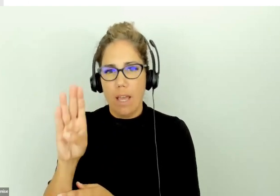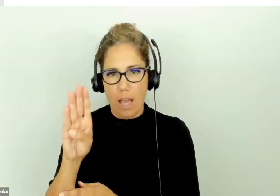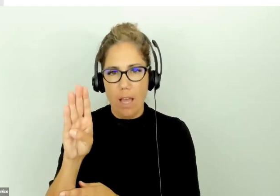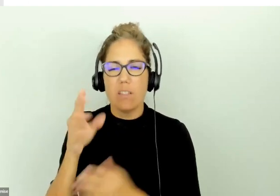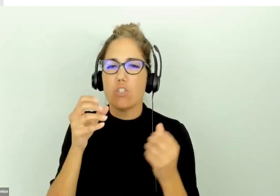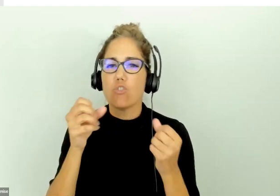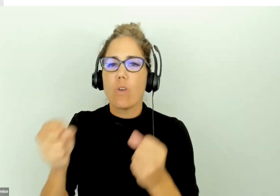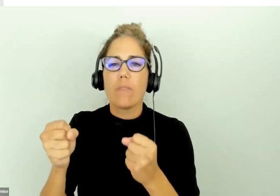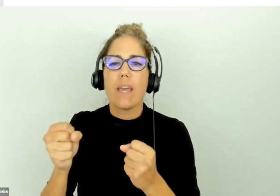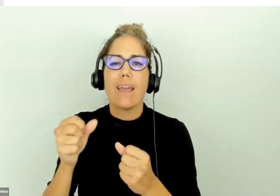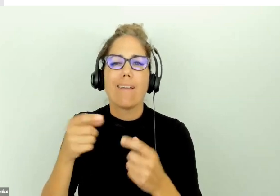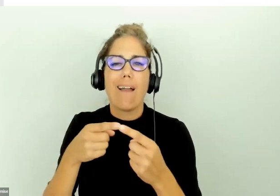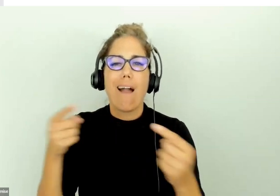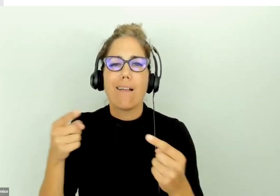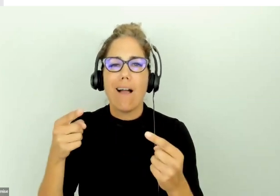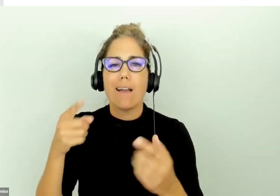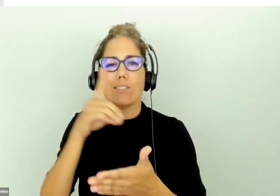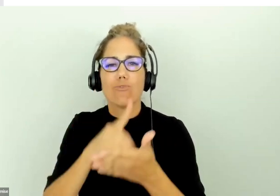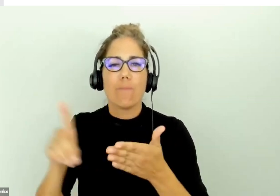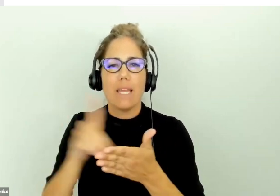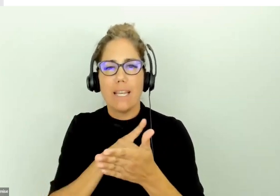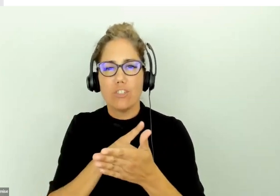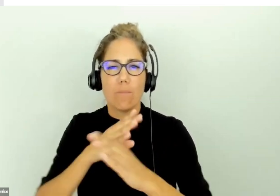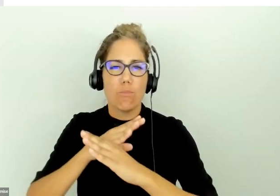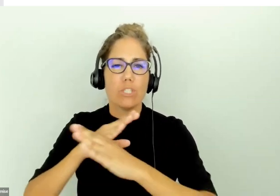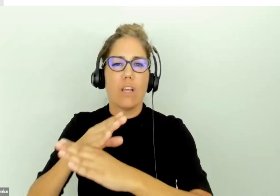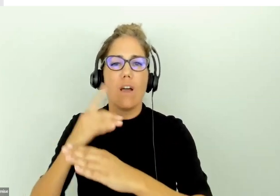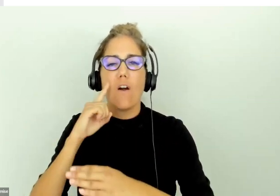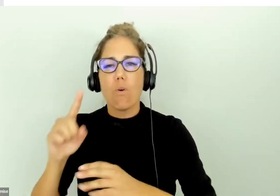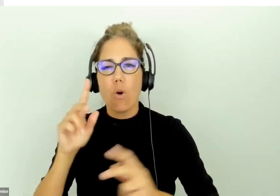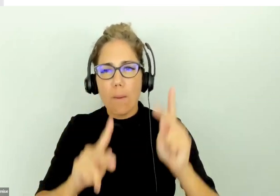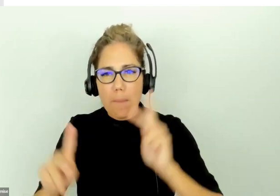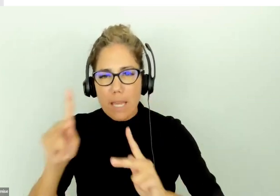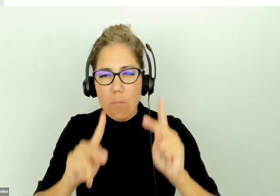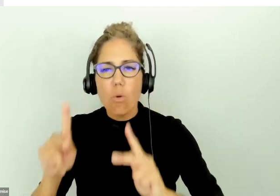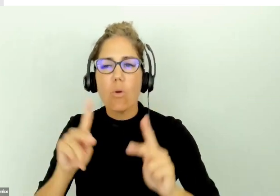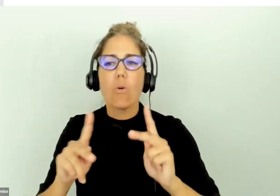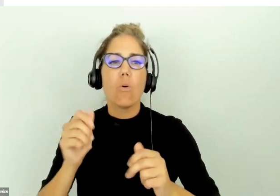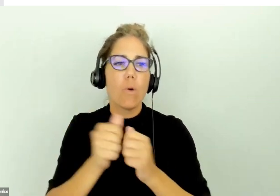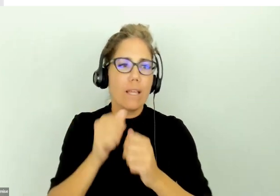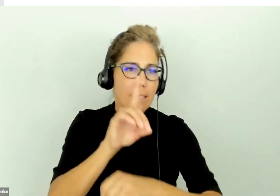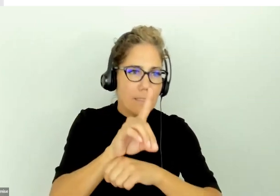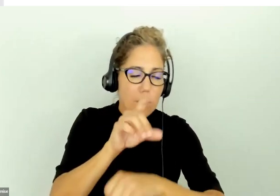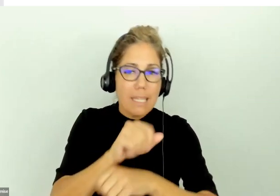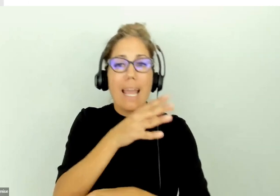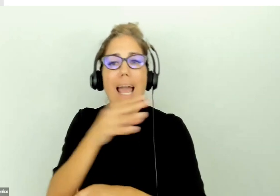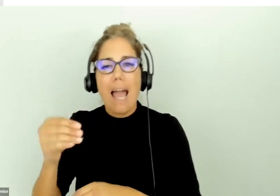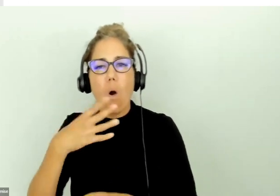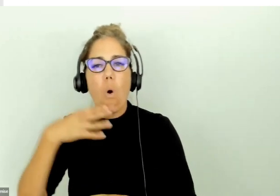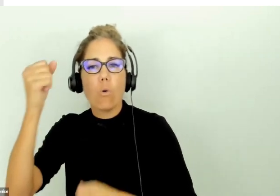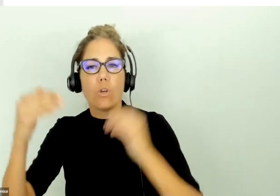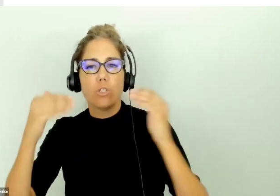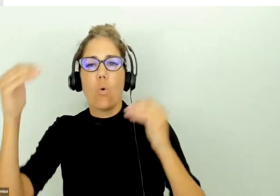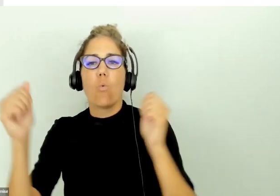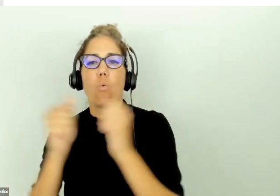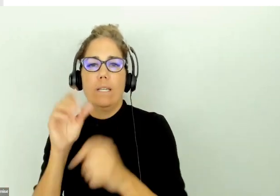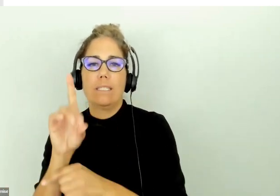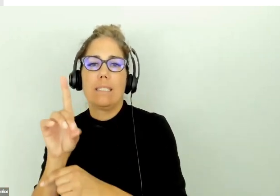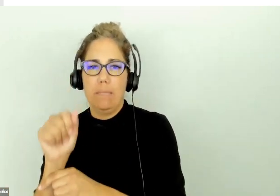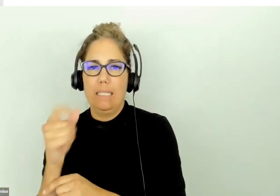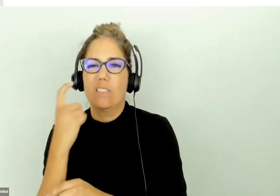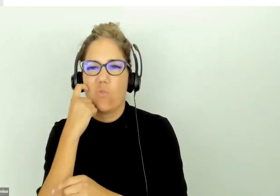anti-discrimination protections and ensures equal opportunity for people with disabilities, including older adults with disabilities. Our fourth area